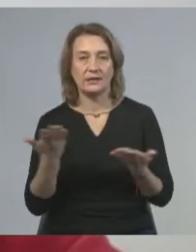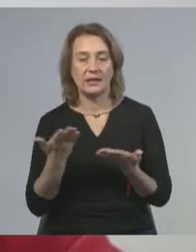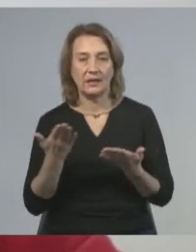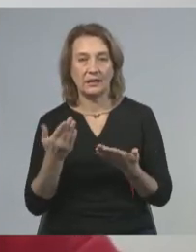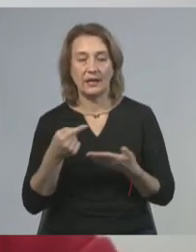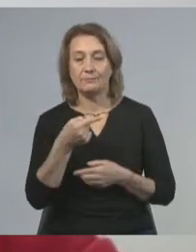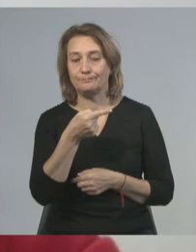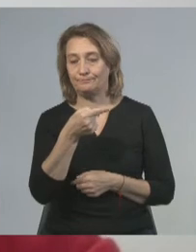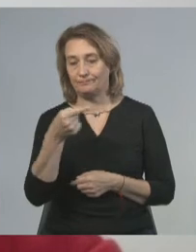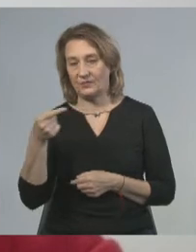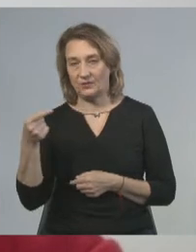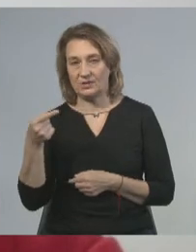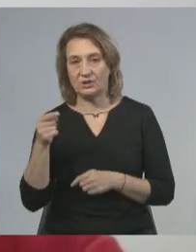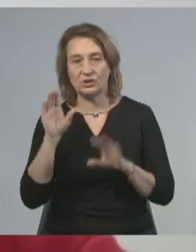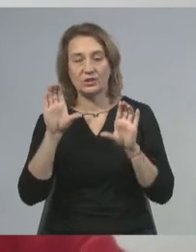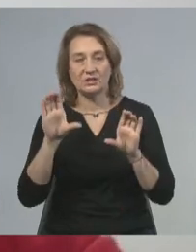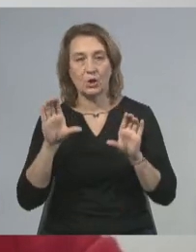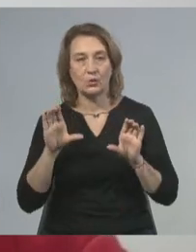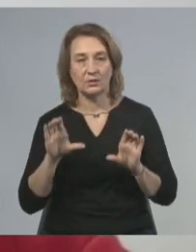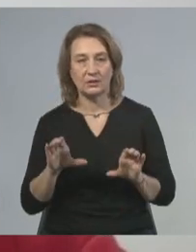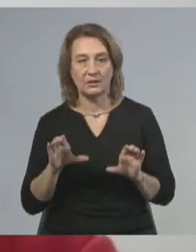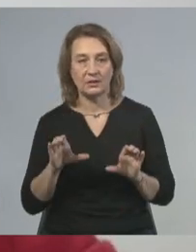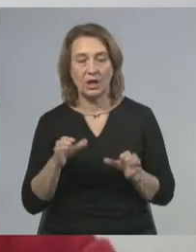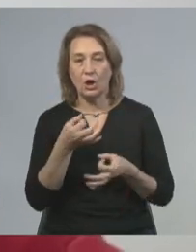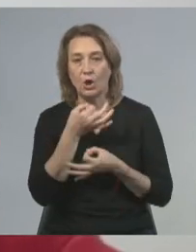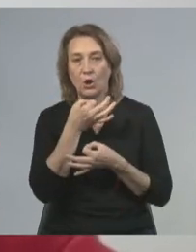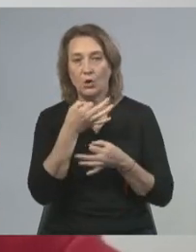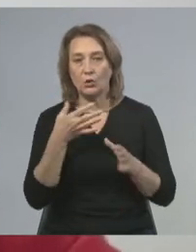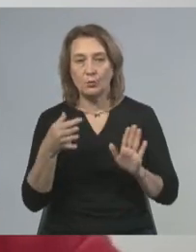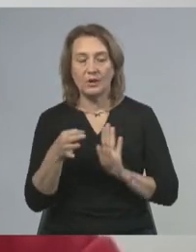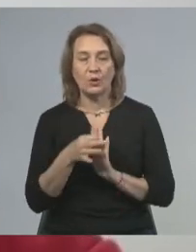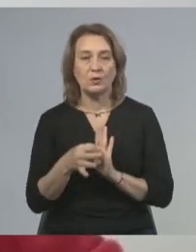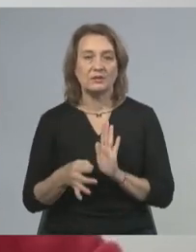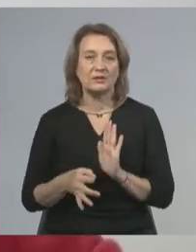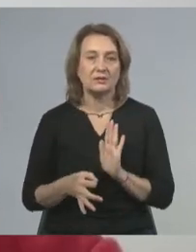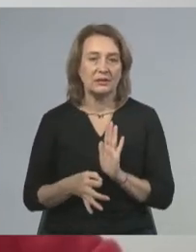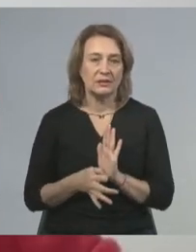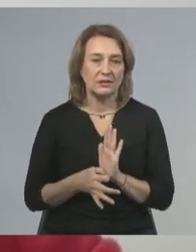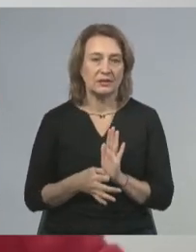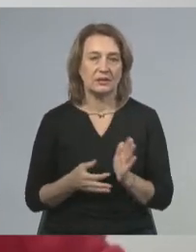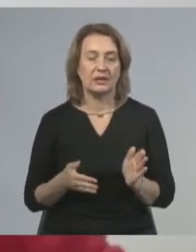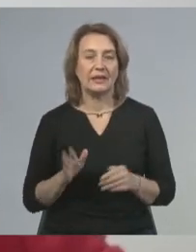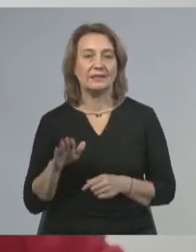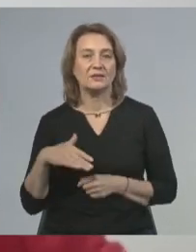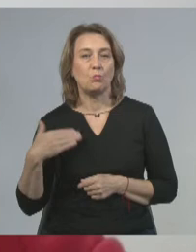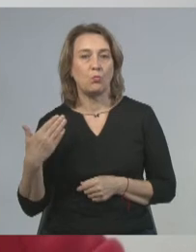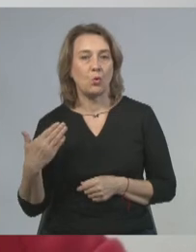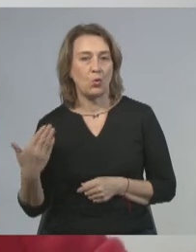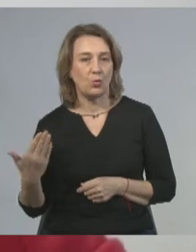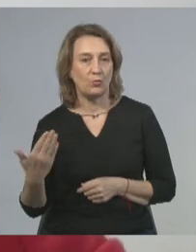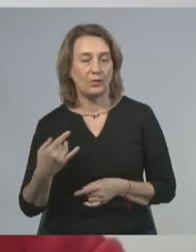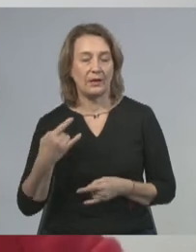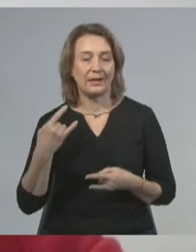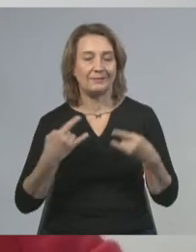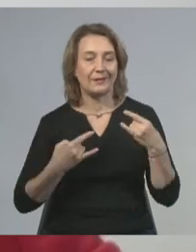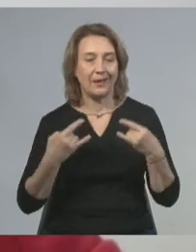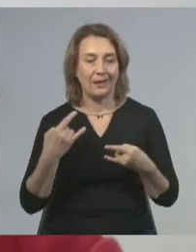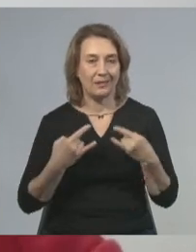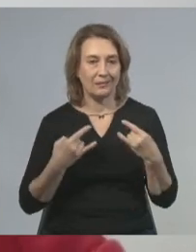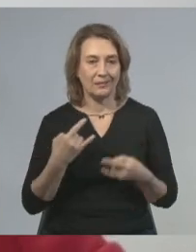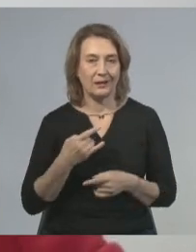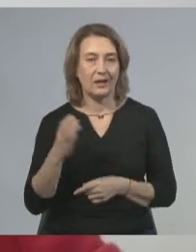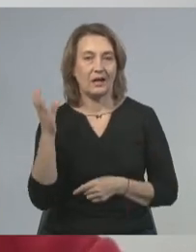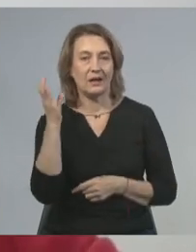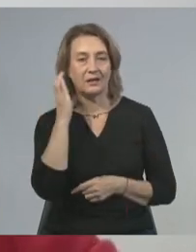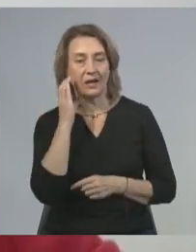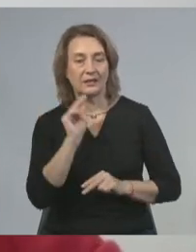for if for example a candidate wants to advertise in this media it shall be paid according to the legislation and